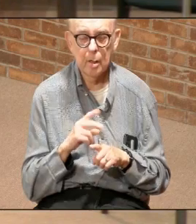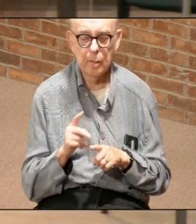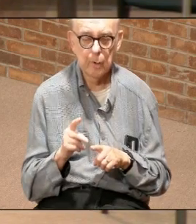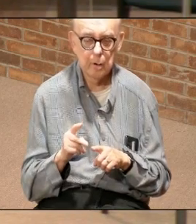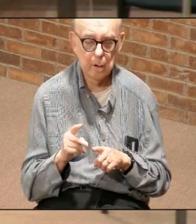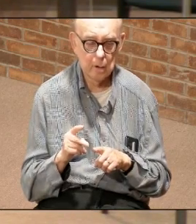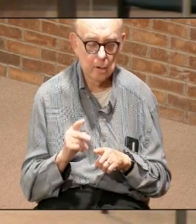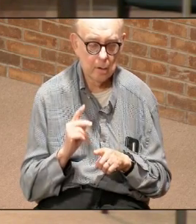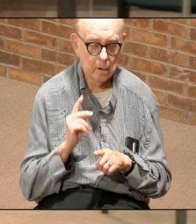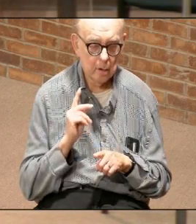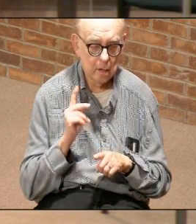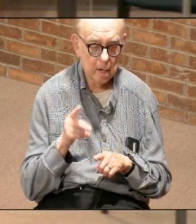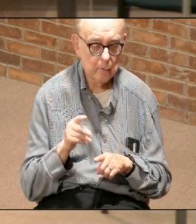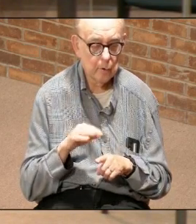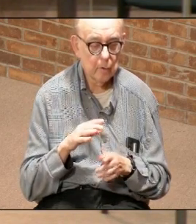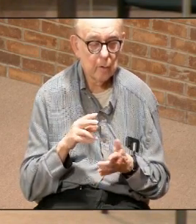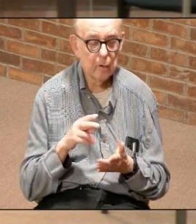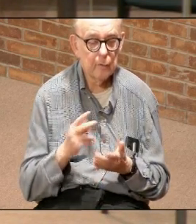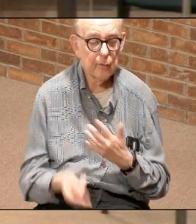it will fall.